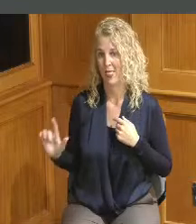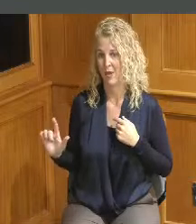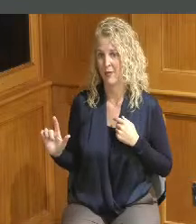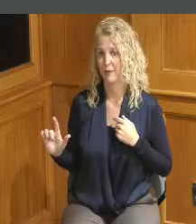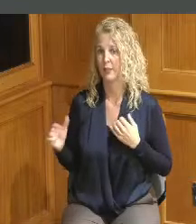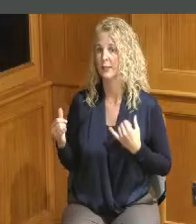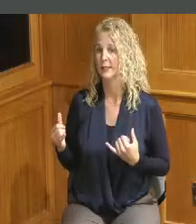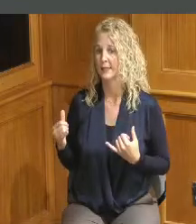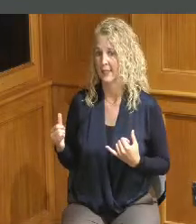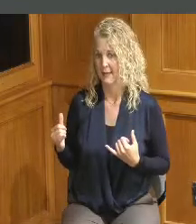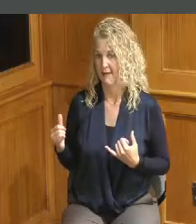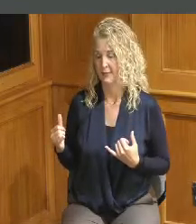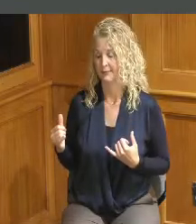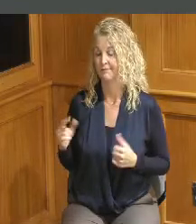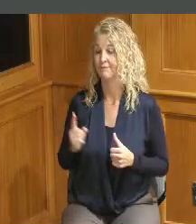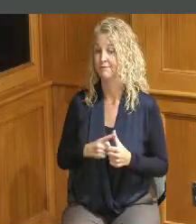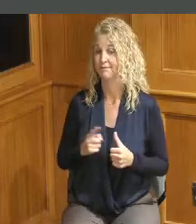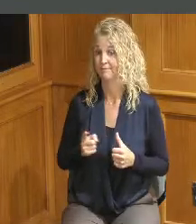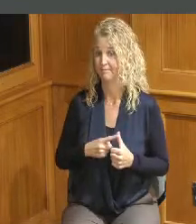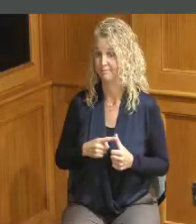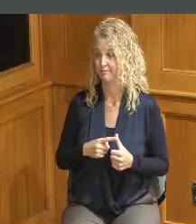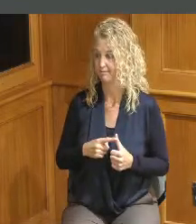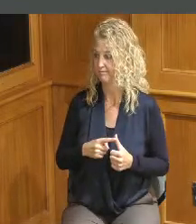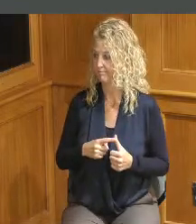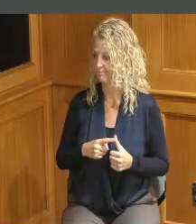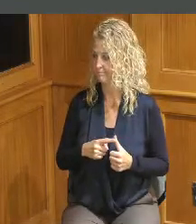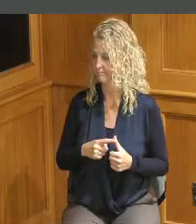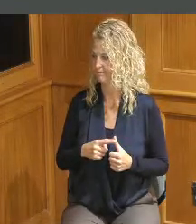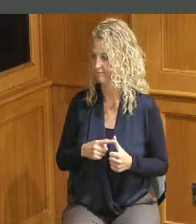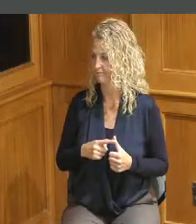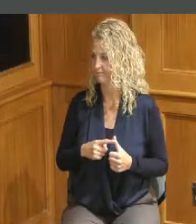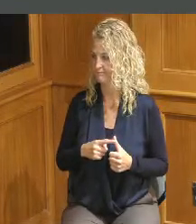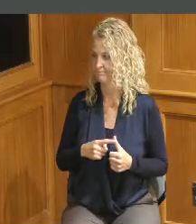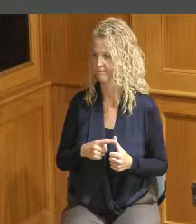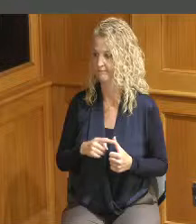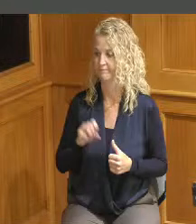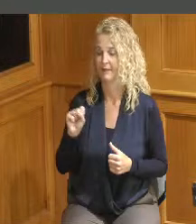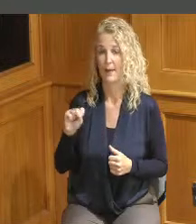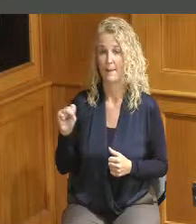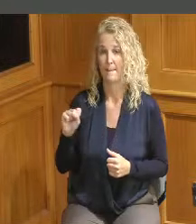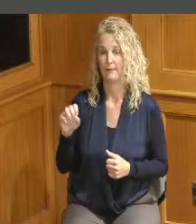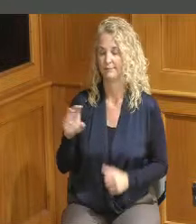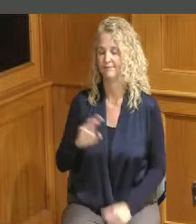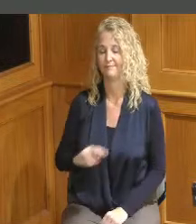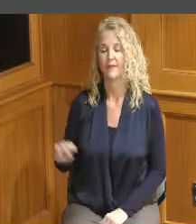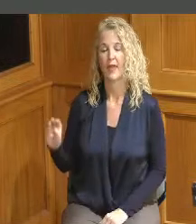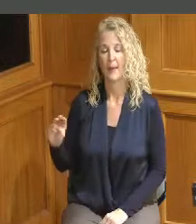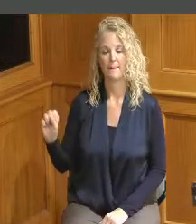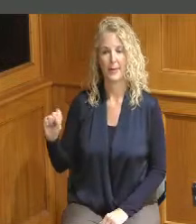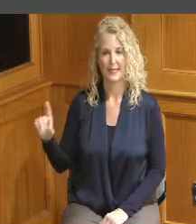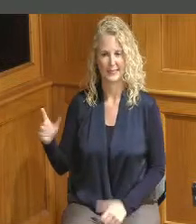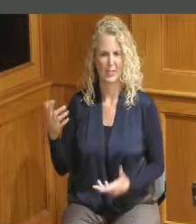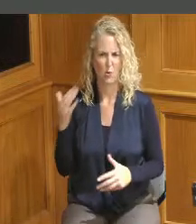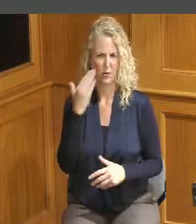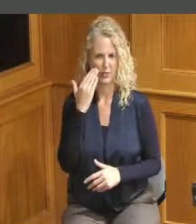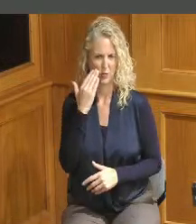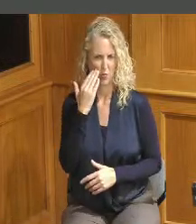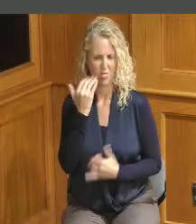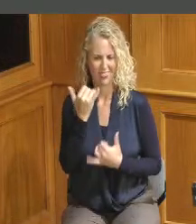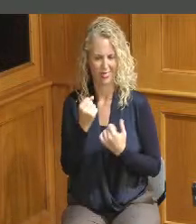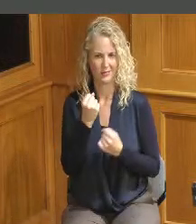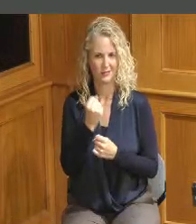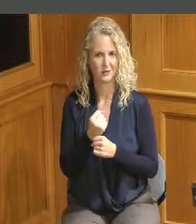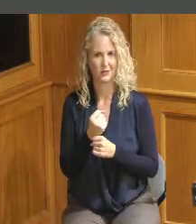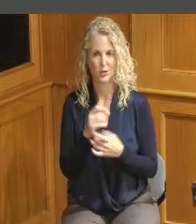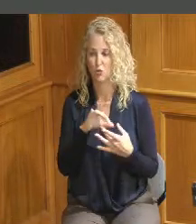items today. The first is an MSD item that the board's been updated on in the past this year that